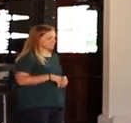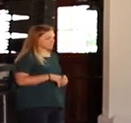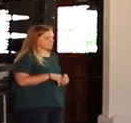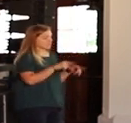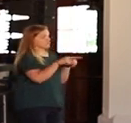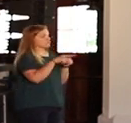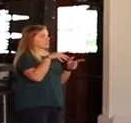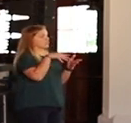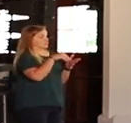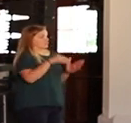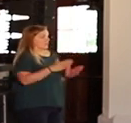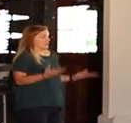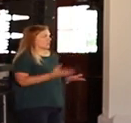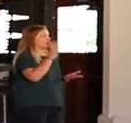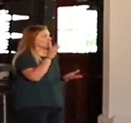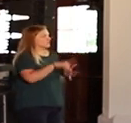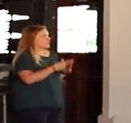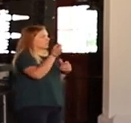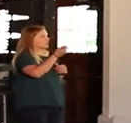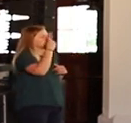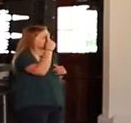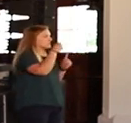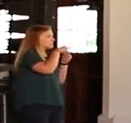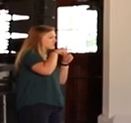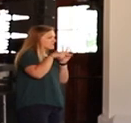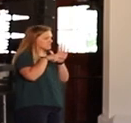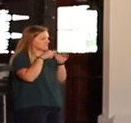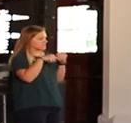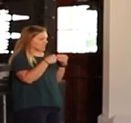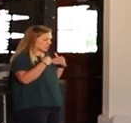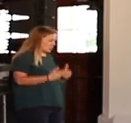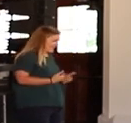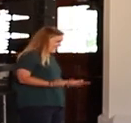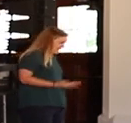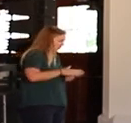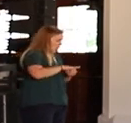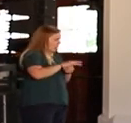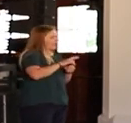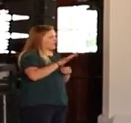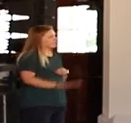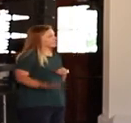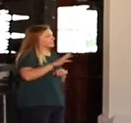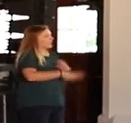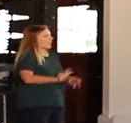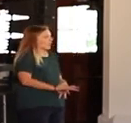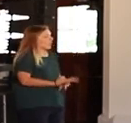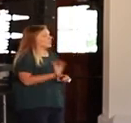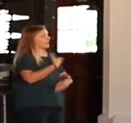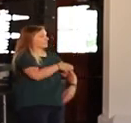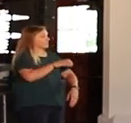As a student at Agnes Scott, you will begin to understand the highs and lows of the human condition locally and globally. We empower